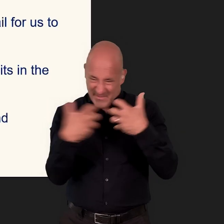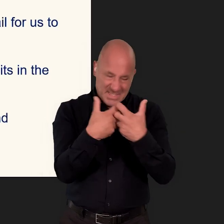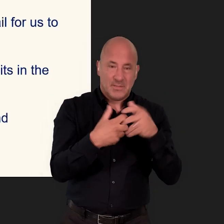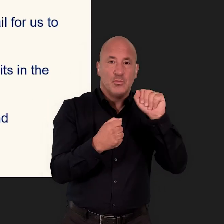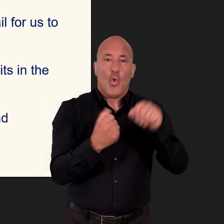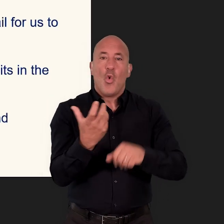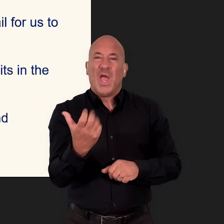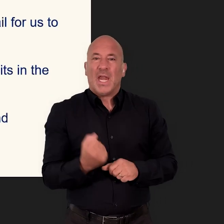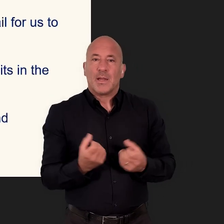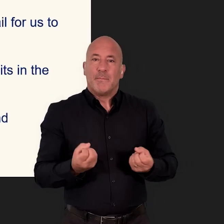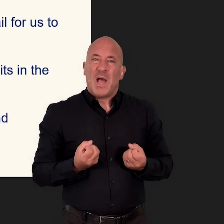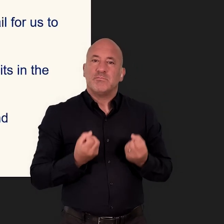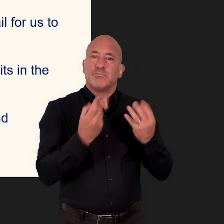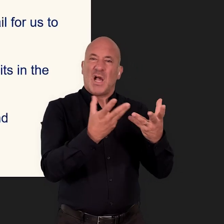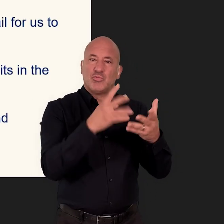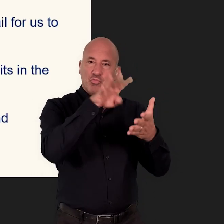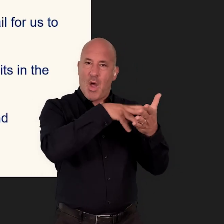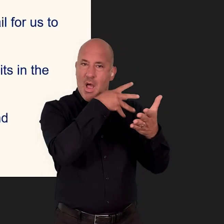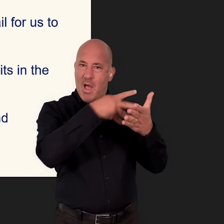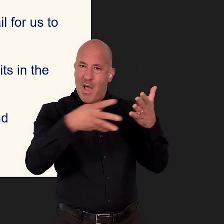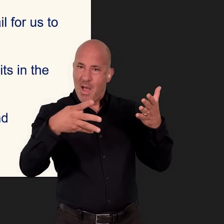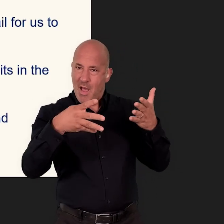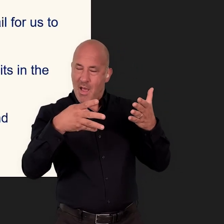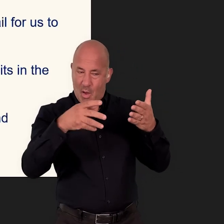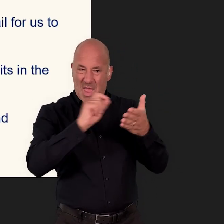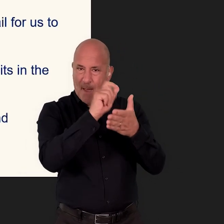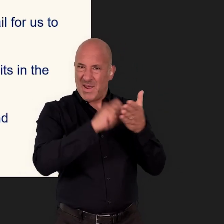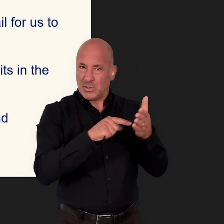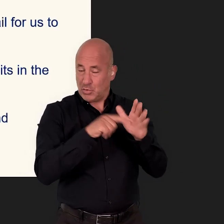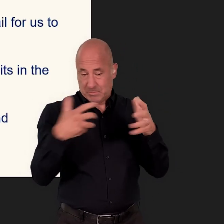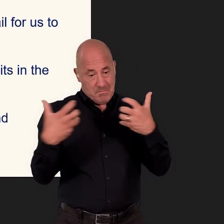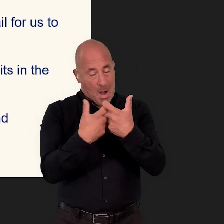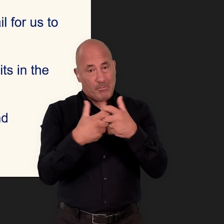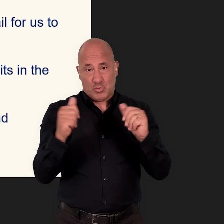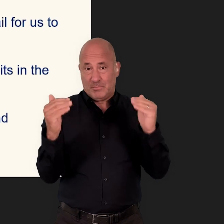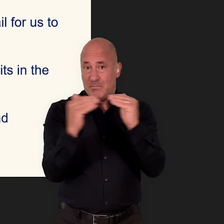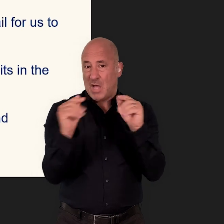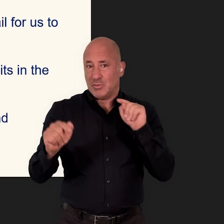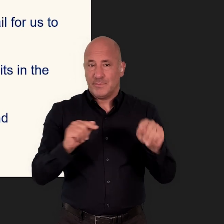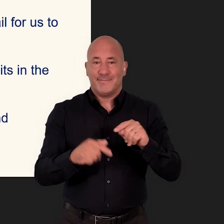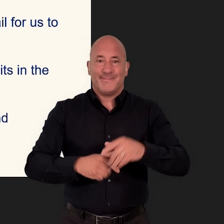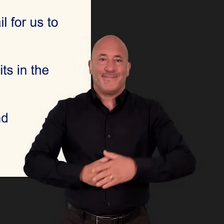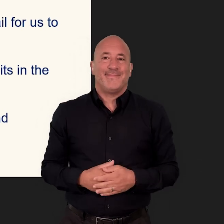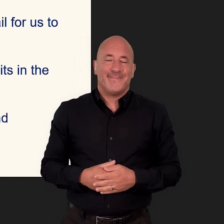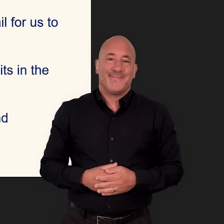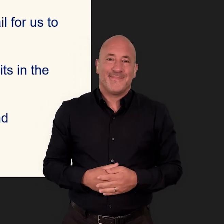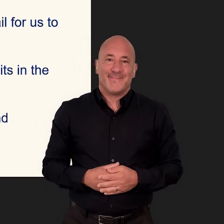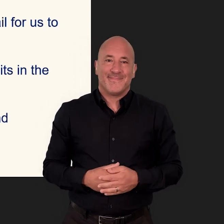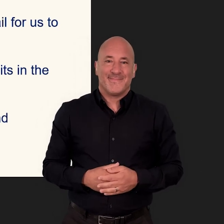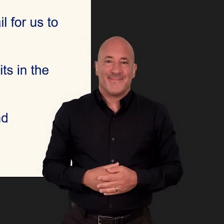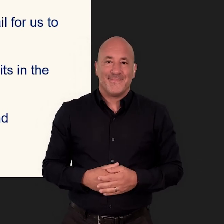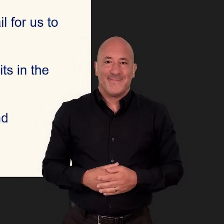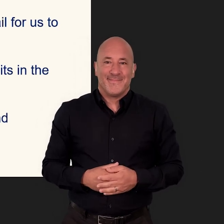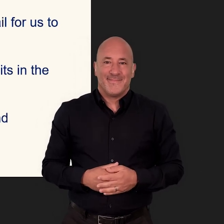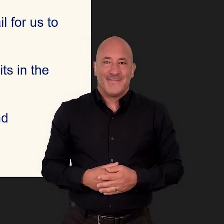figures included in the income and expenditure tables in your application form on the grant system.